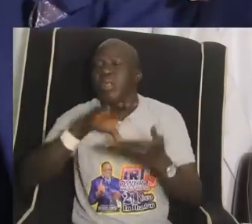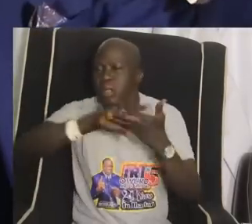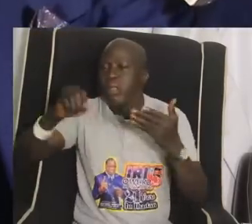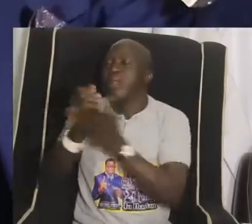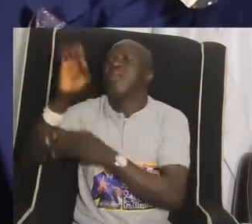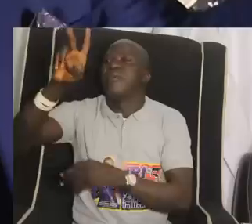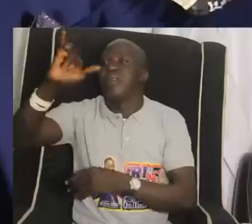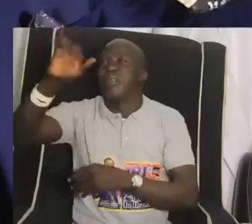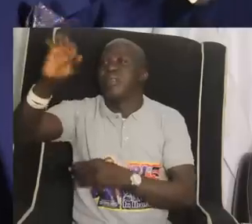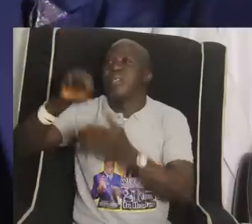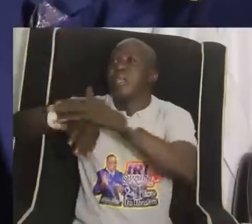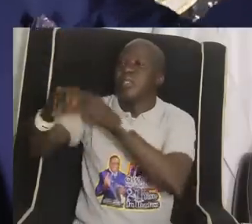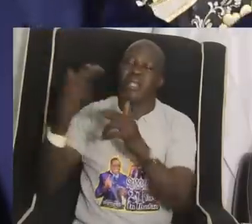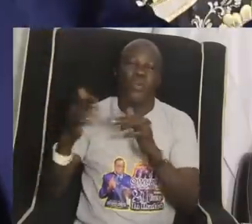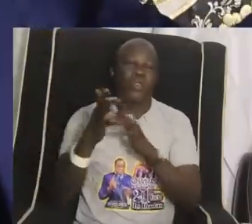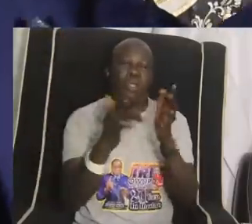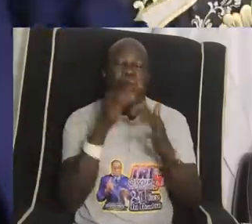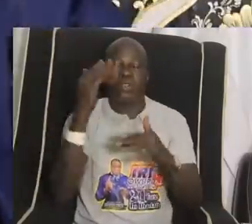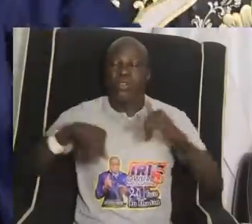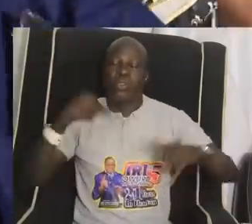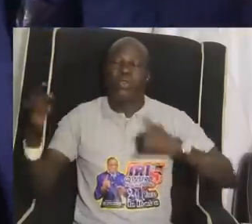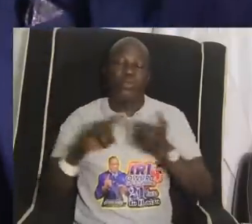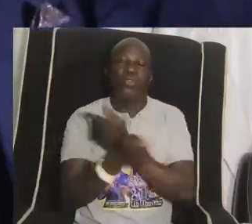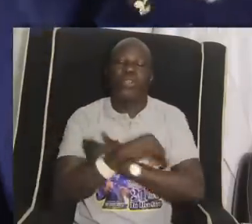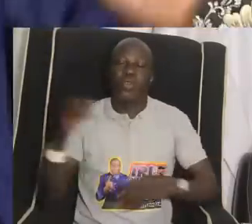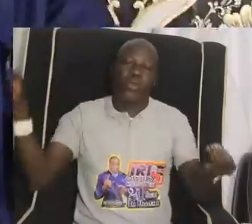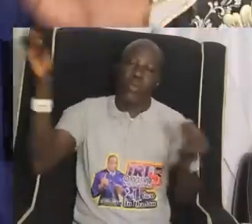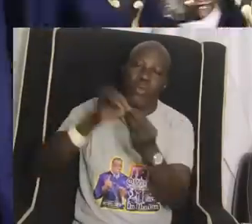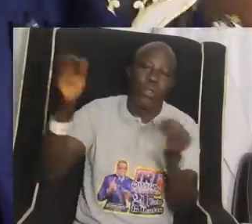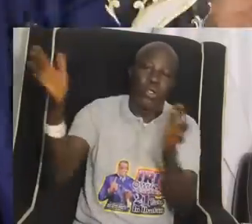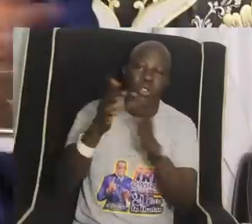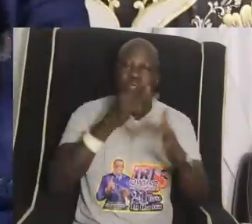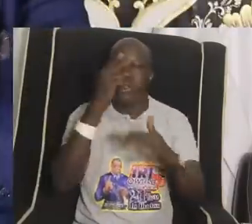for you in the name of Jesus. Your joy of today. Supply in